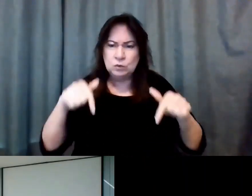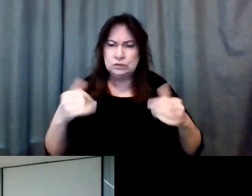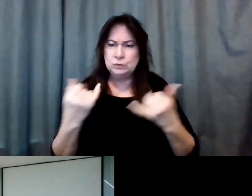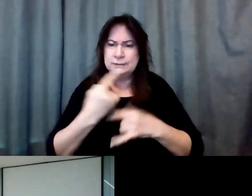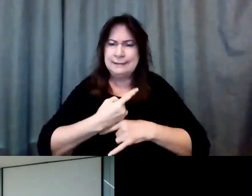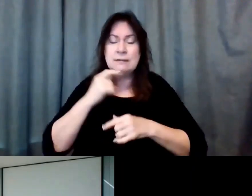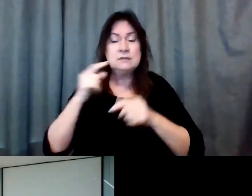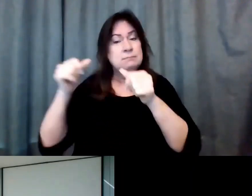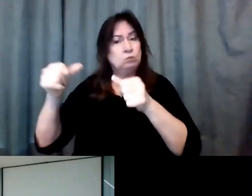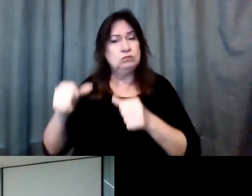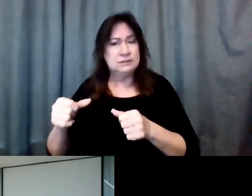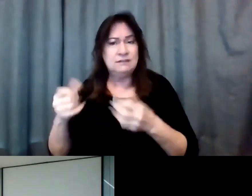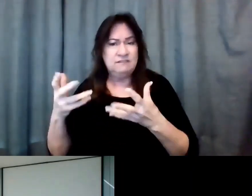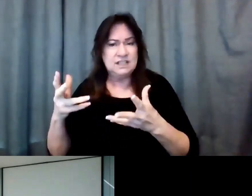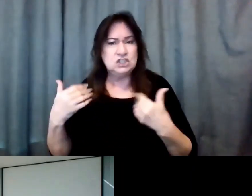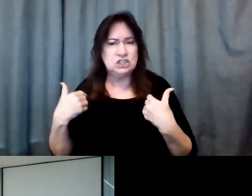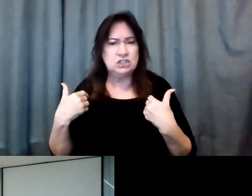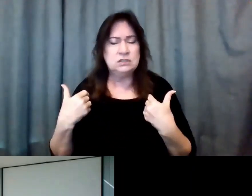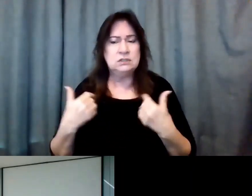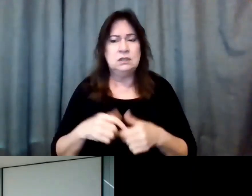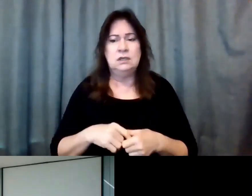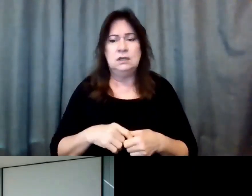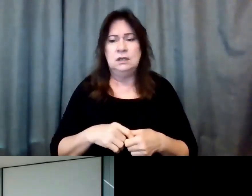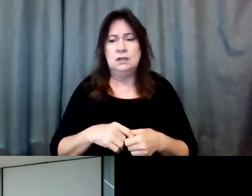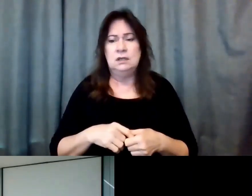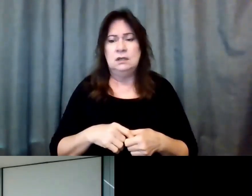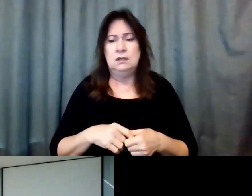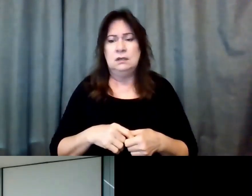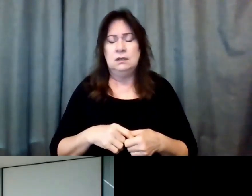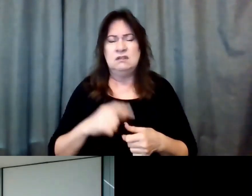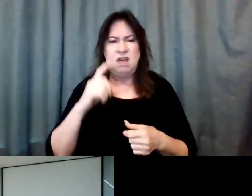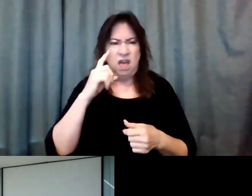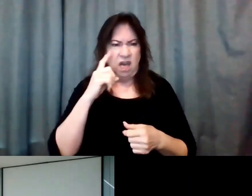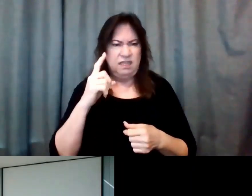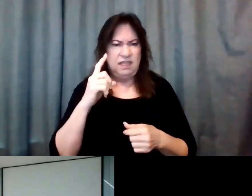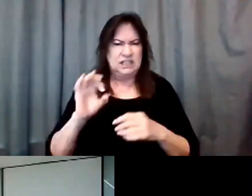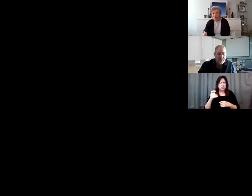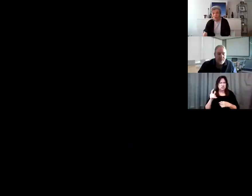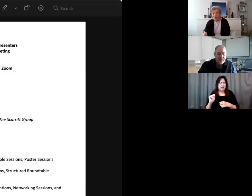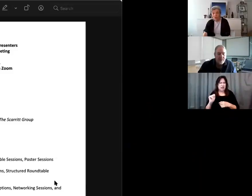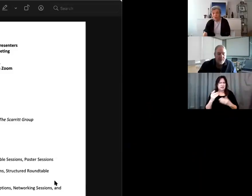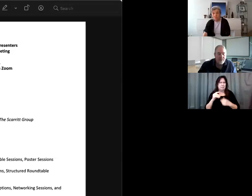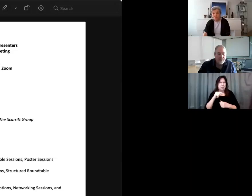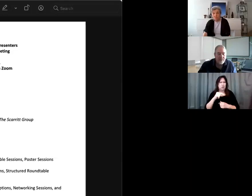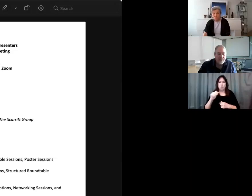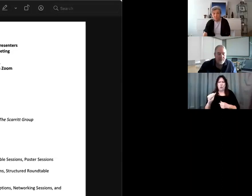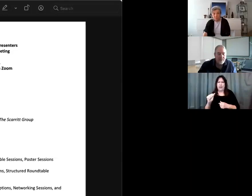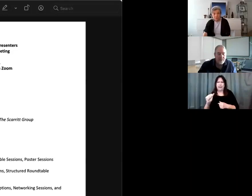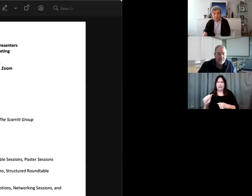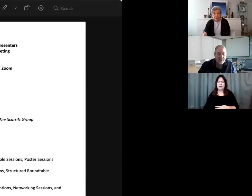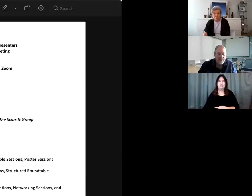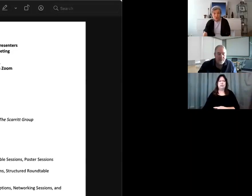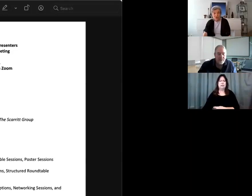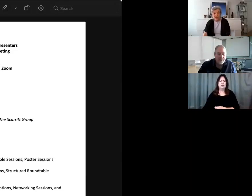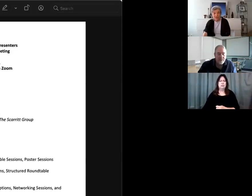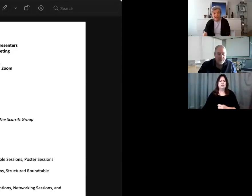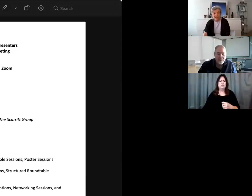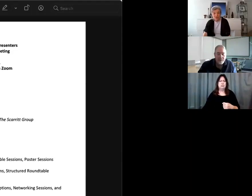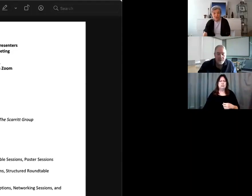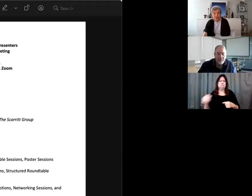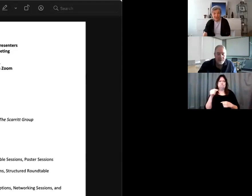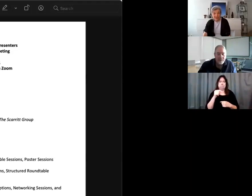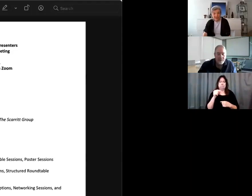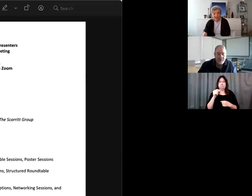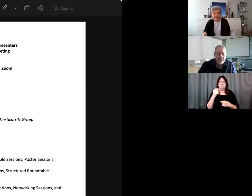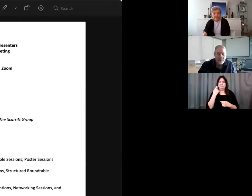posted already. I think it was in chat, maybe it was in Q&A. Essentially, as I've